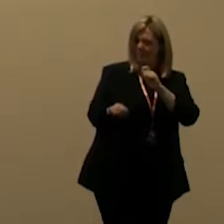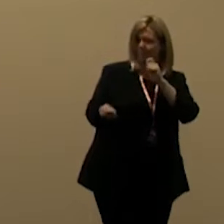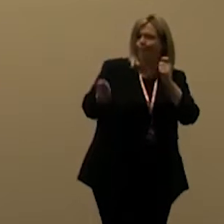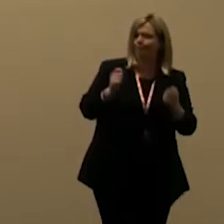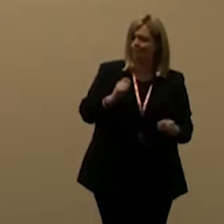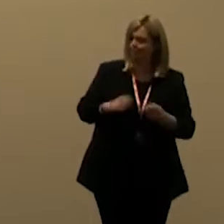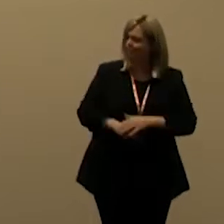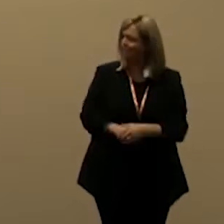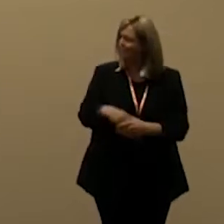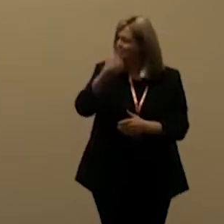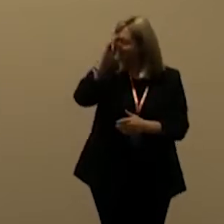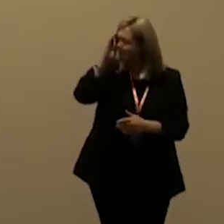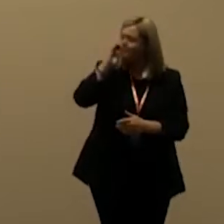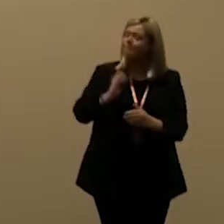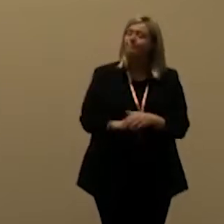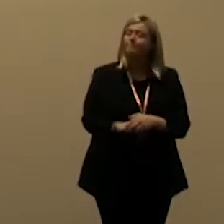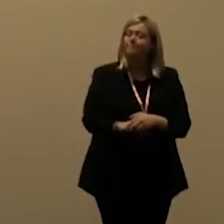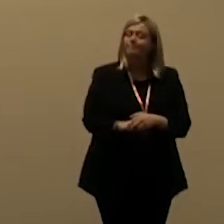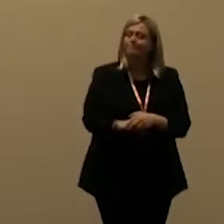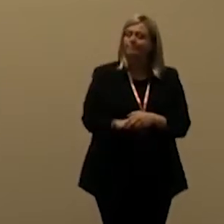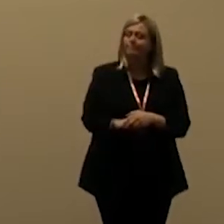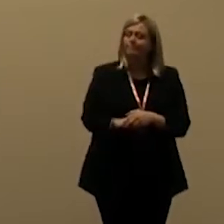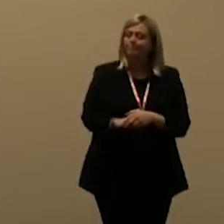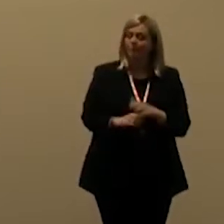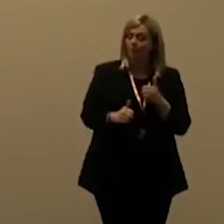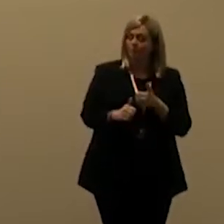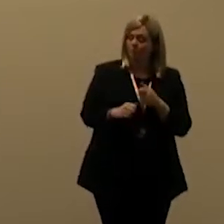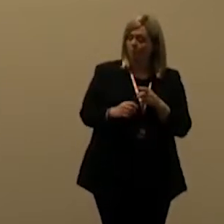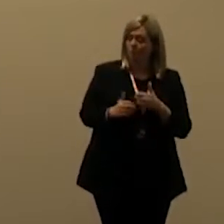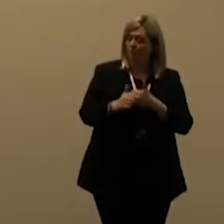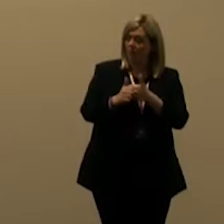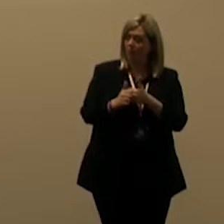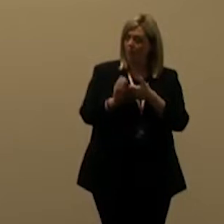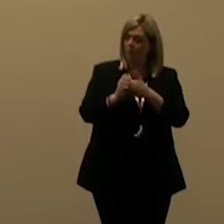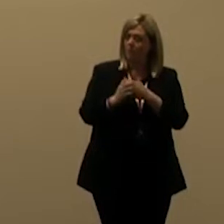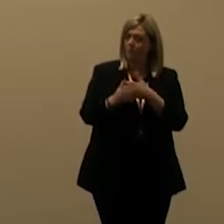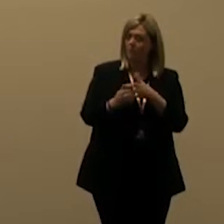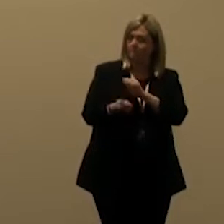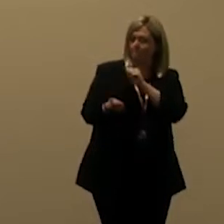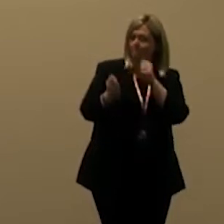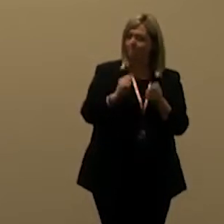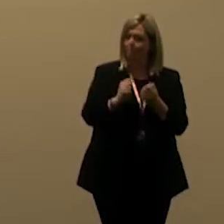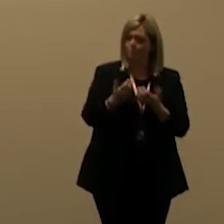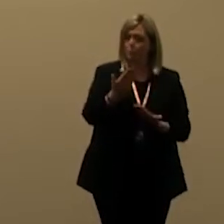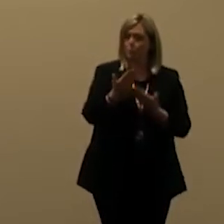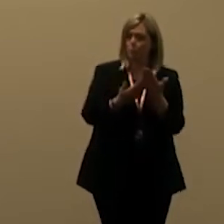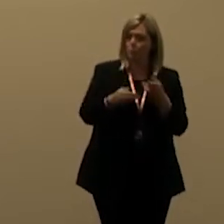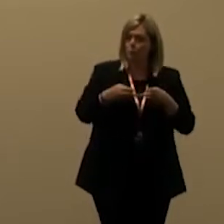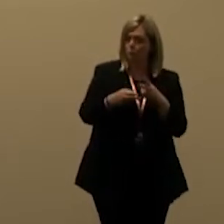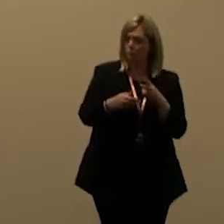transformation. We help organizations adopt new ways of working through